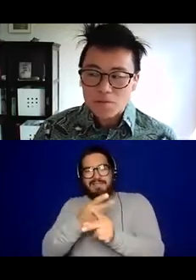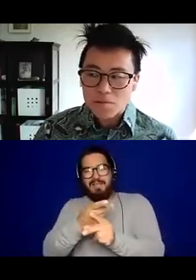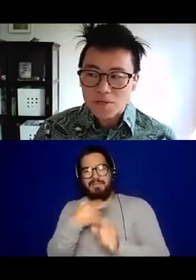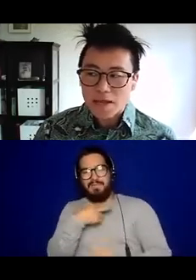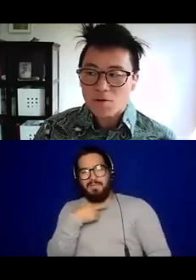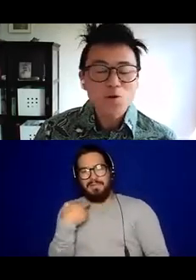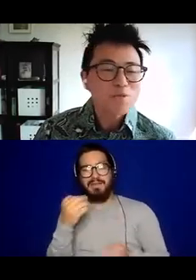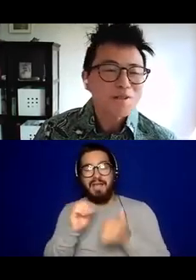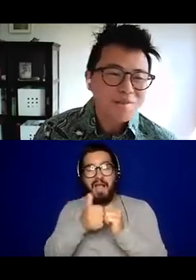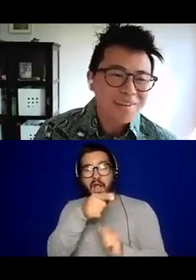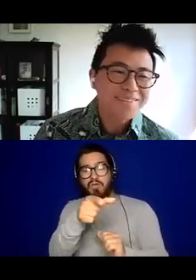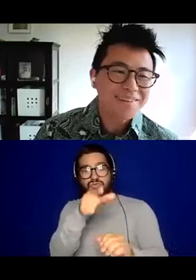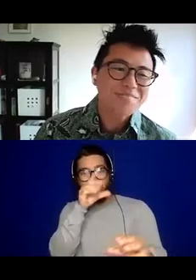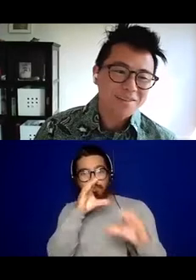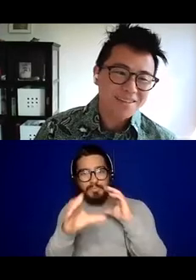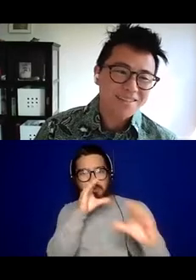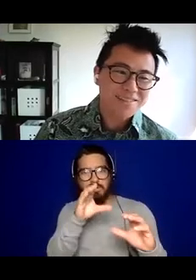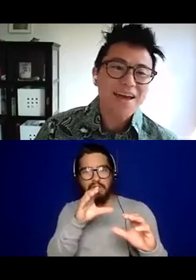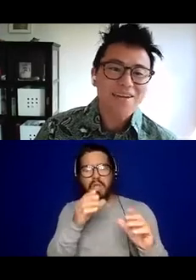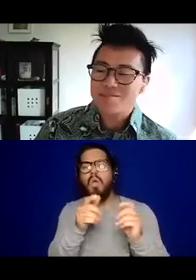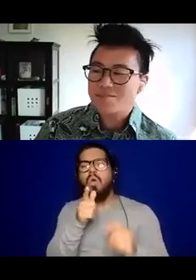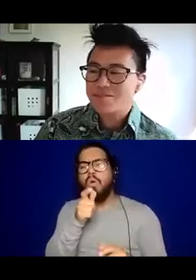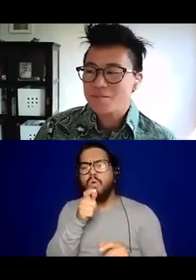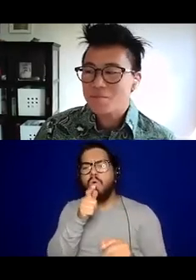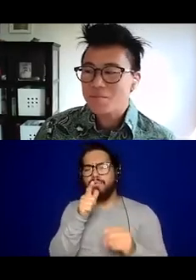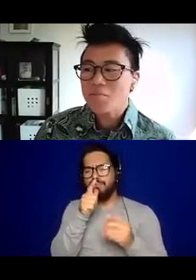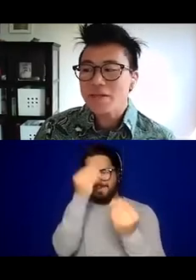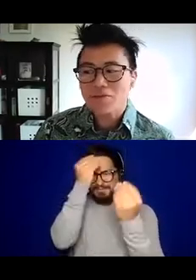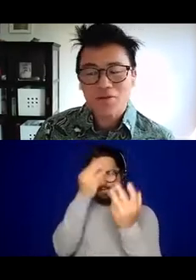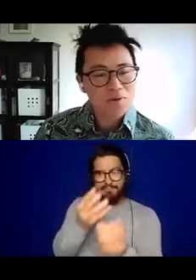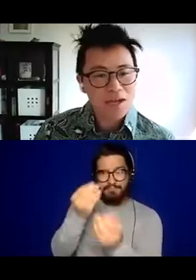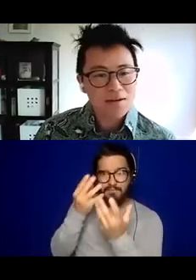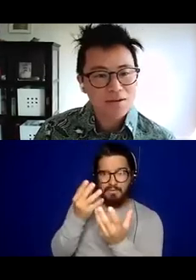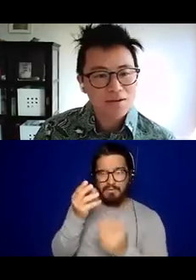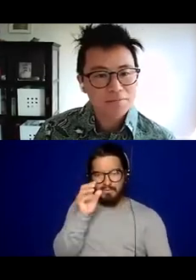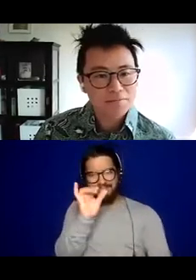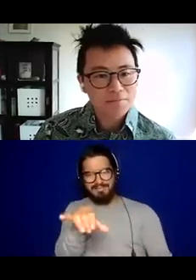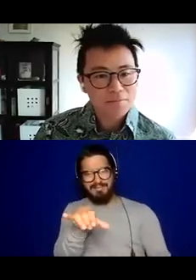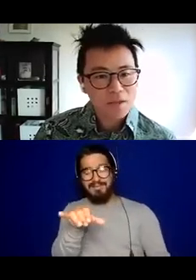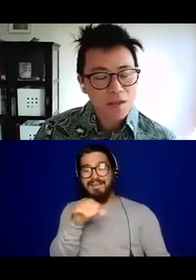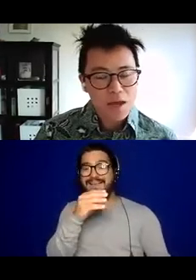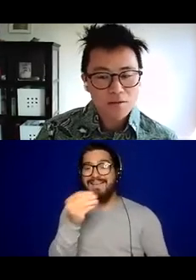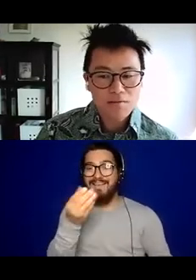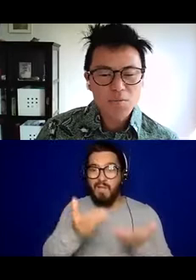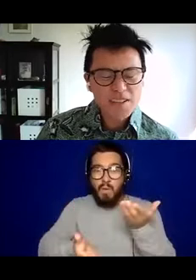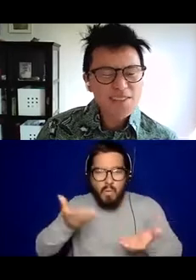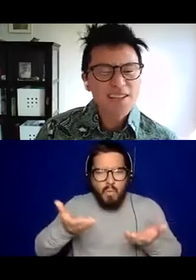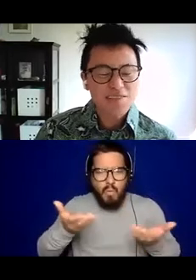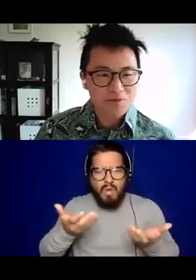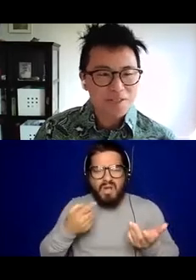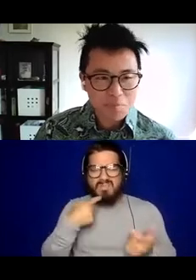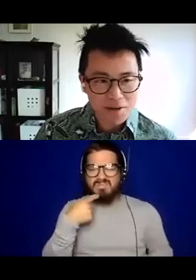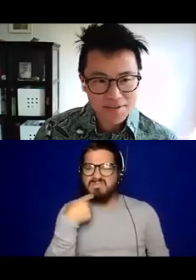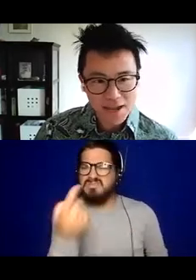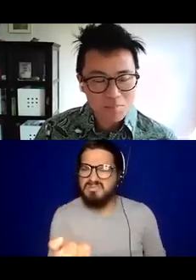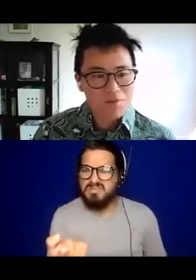would you communicate? Who would you communicate with about this? And what might you communicate? And what consent